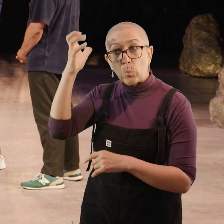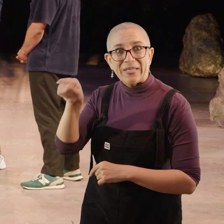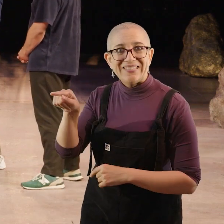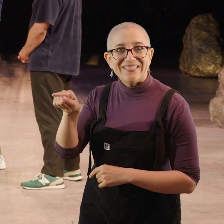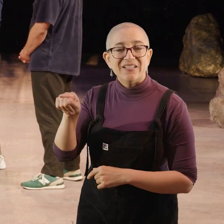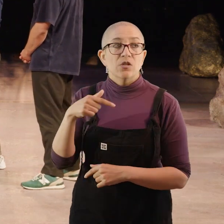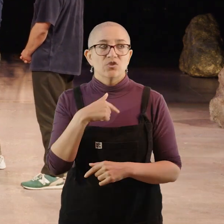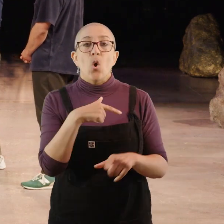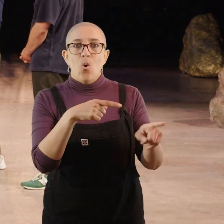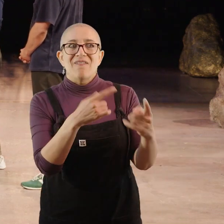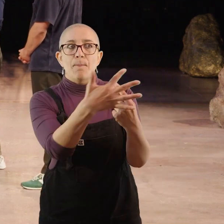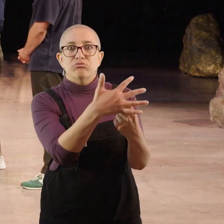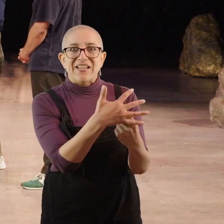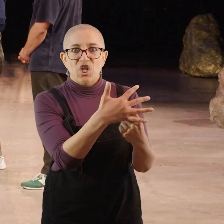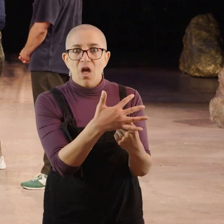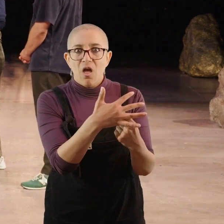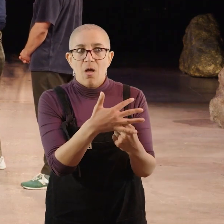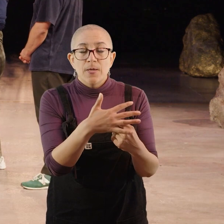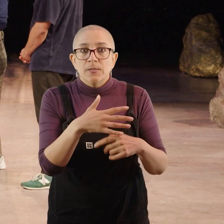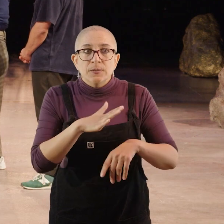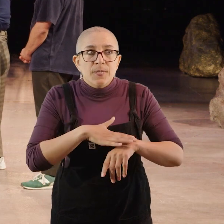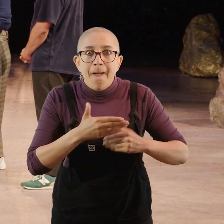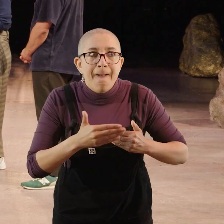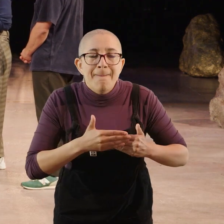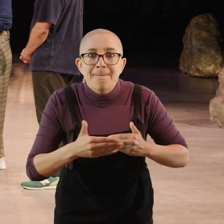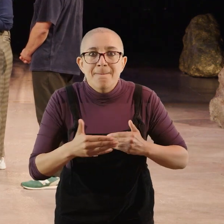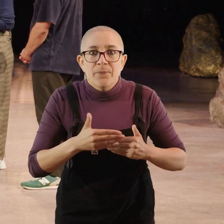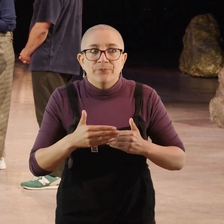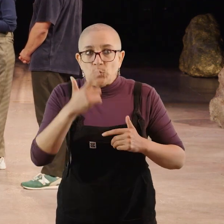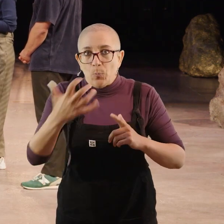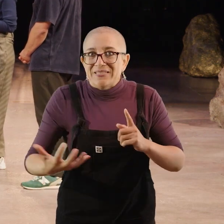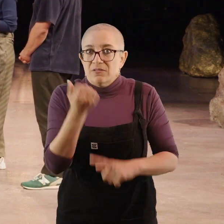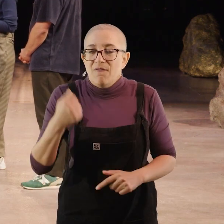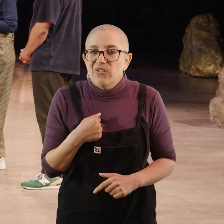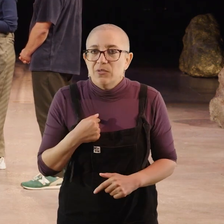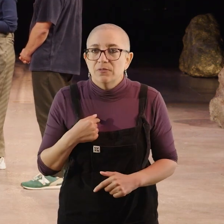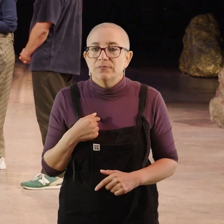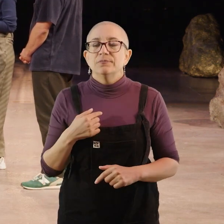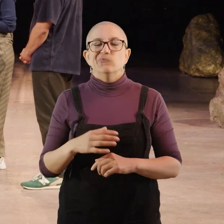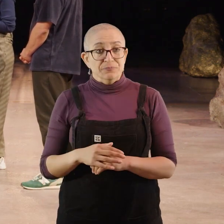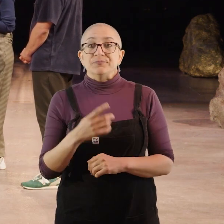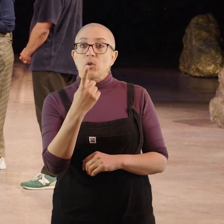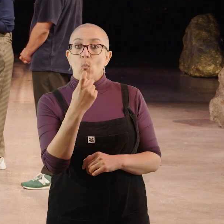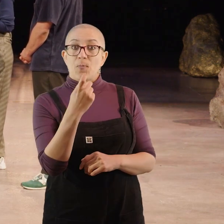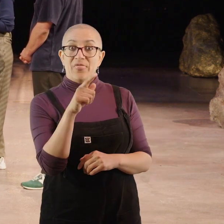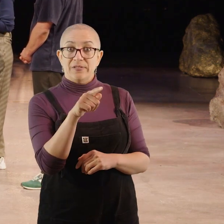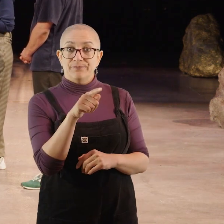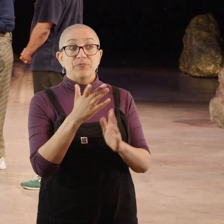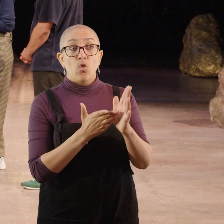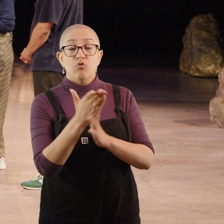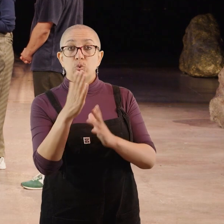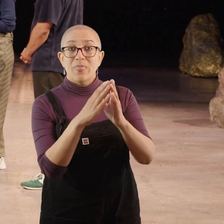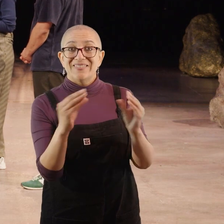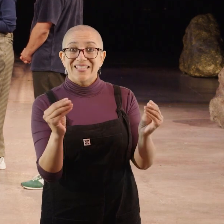pressure and pressure of being discovered are really high. I'll add one more thing. Is during this